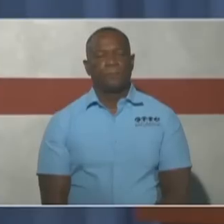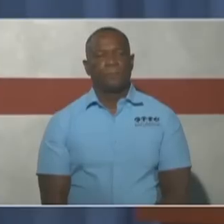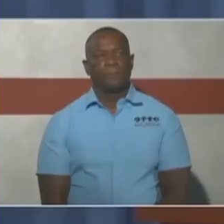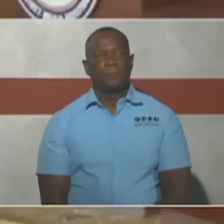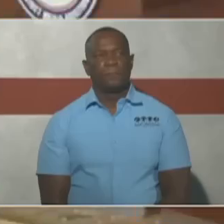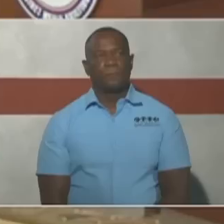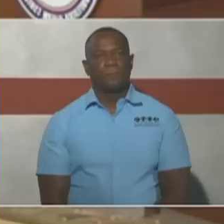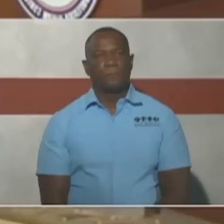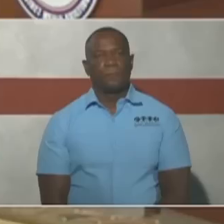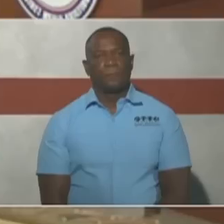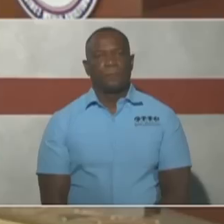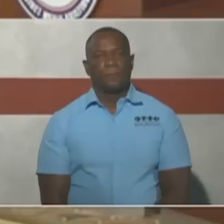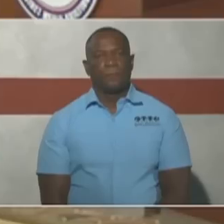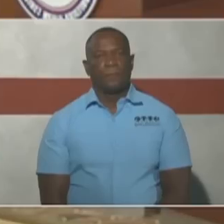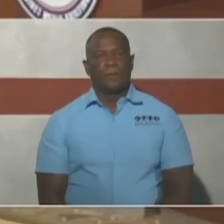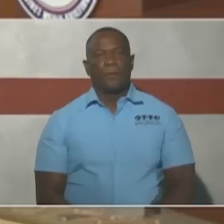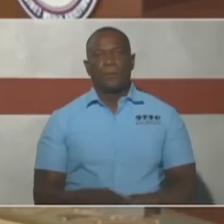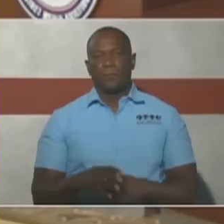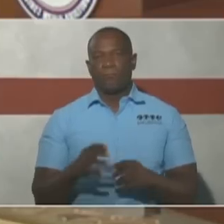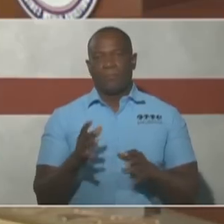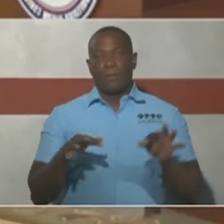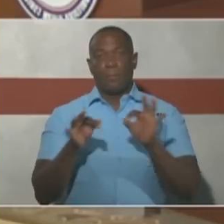more detail on the variants.